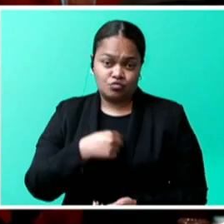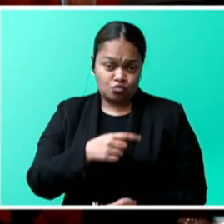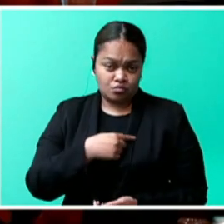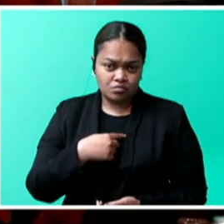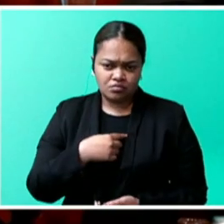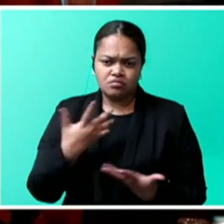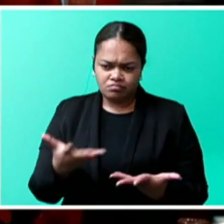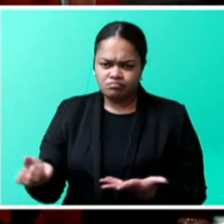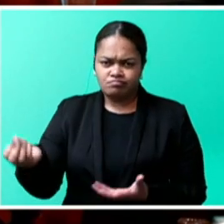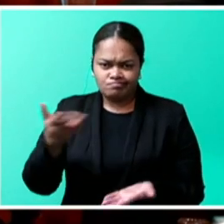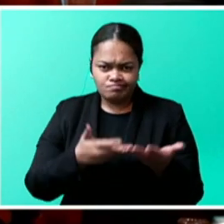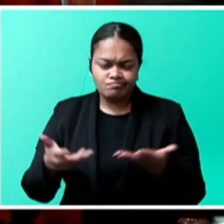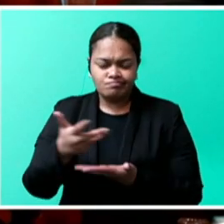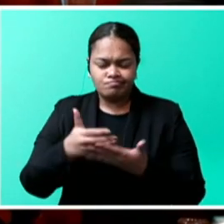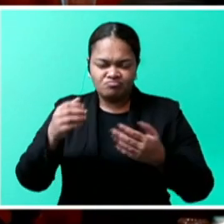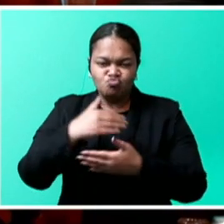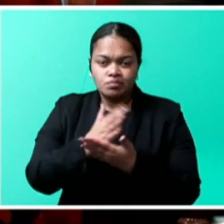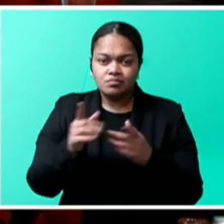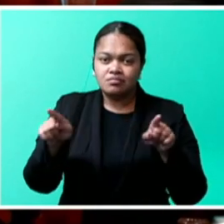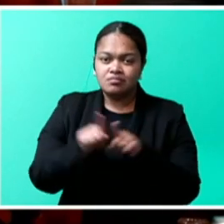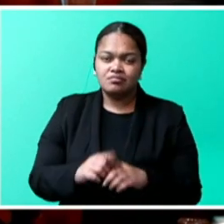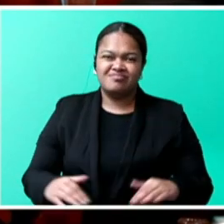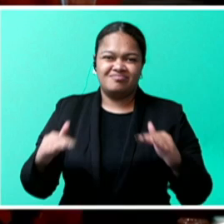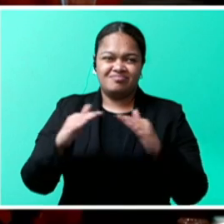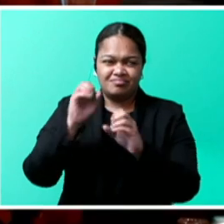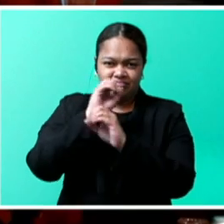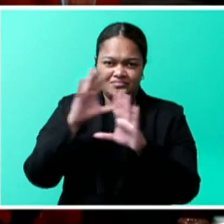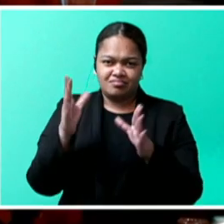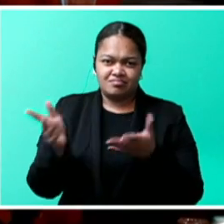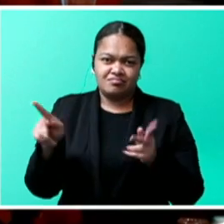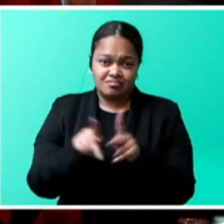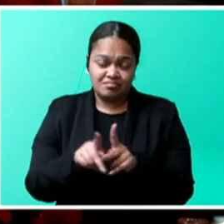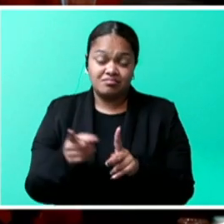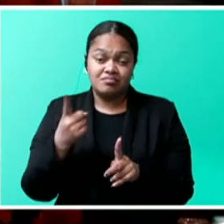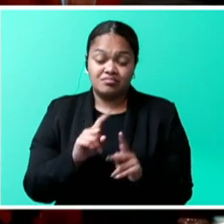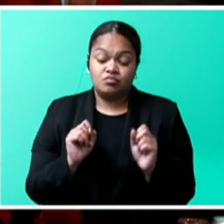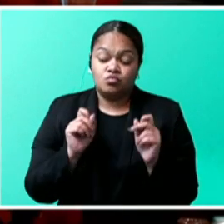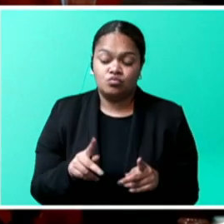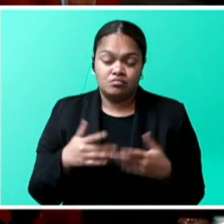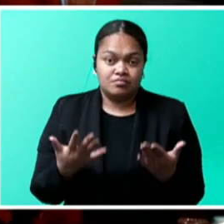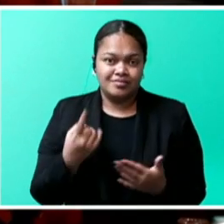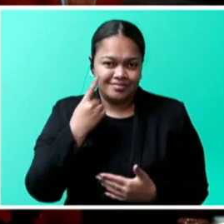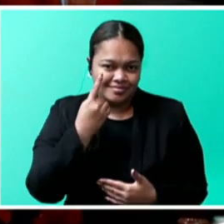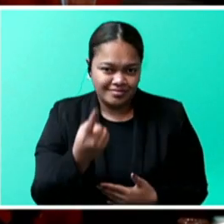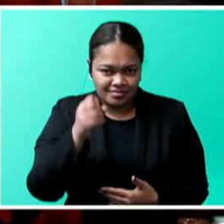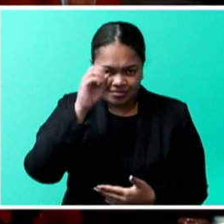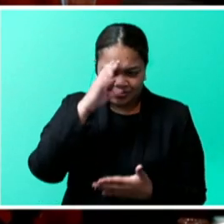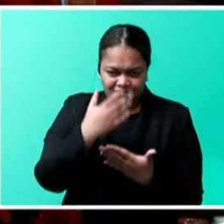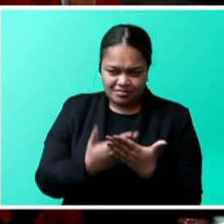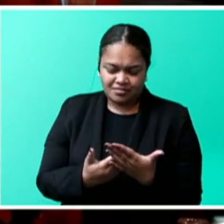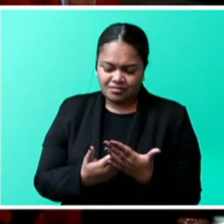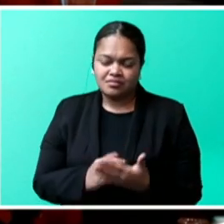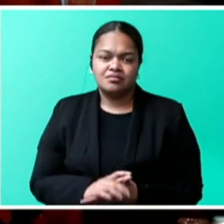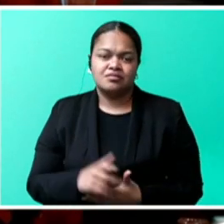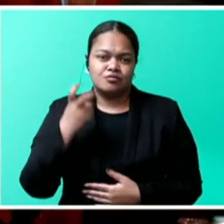vision to provide our international travel partners the essential opportunity to see, experience, and champion our regional